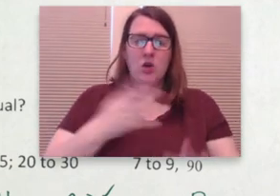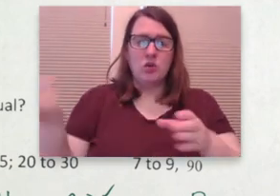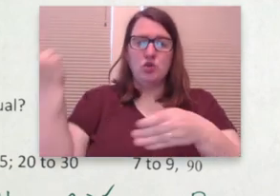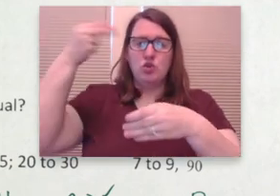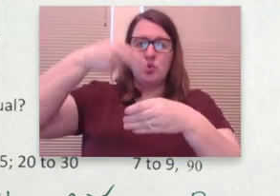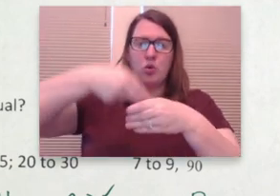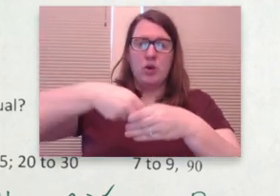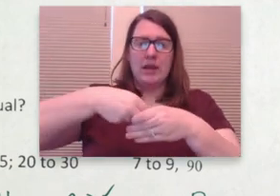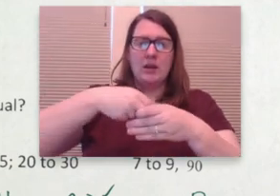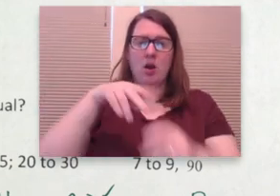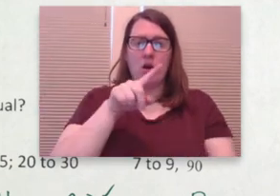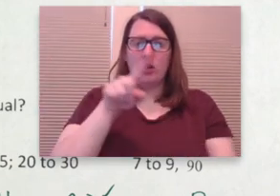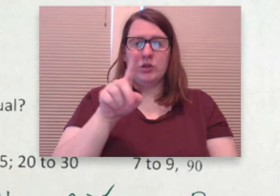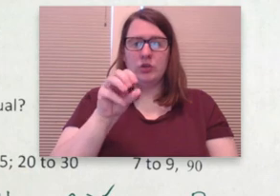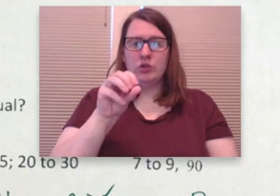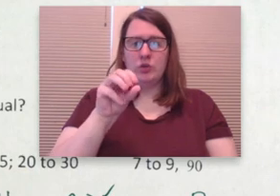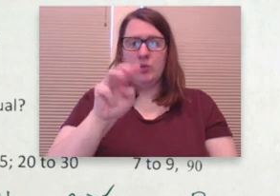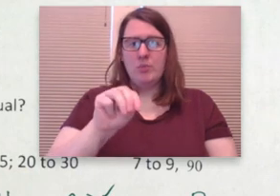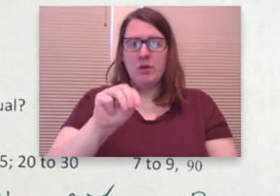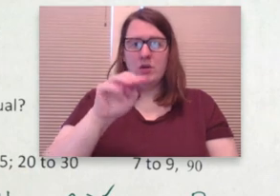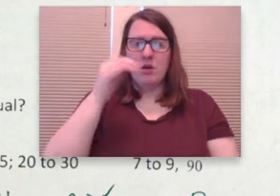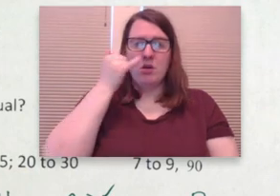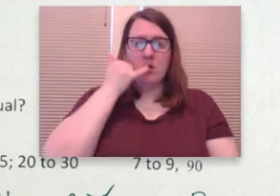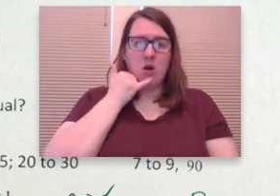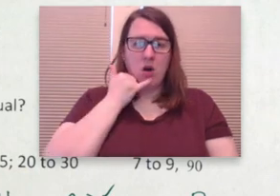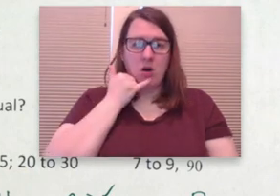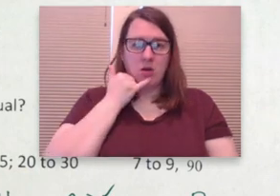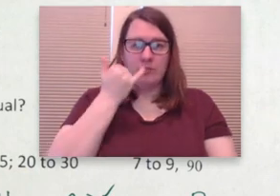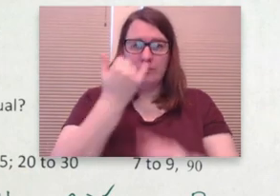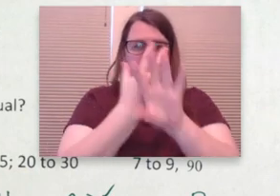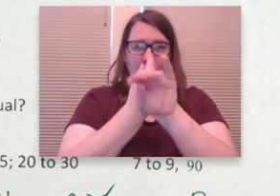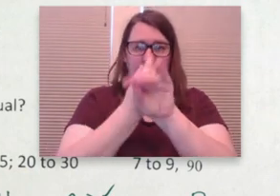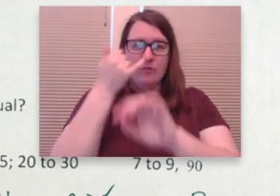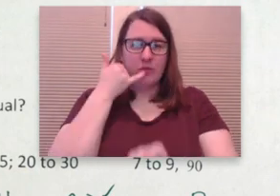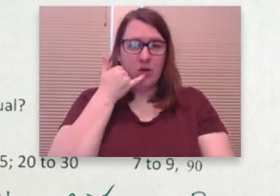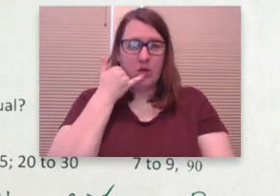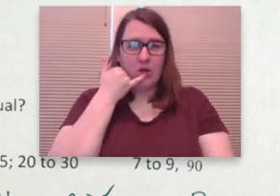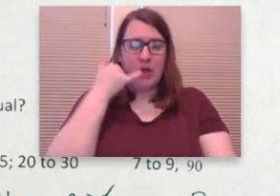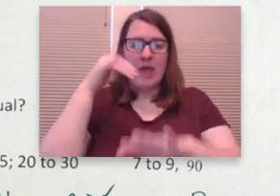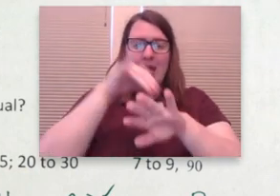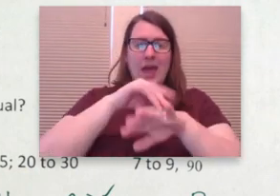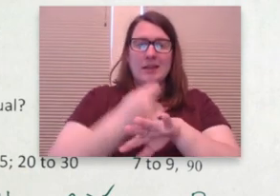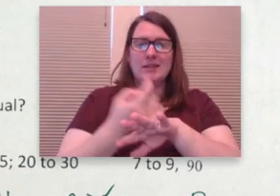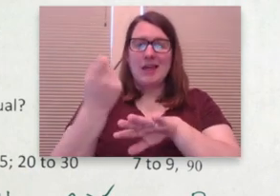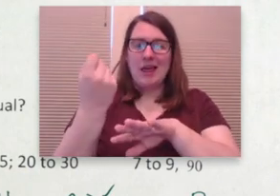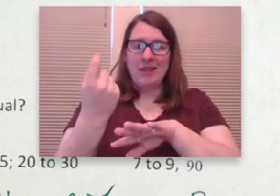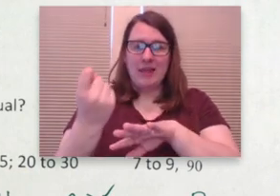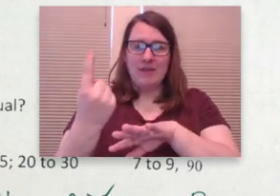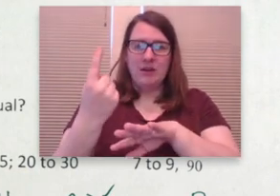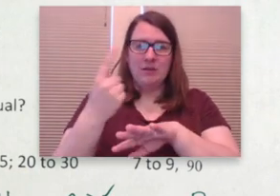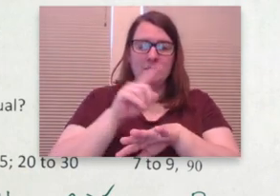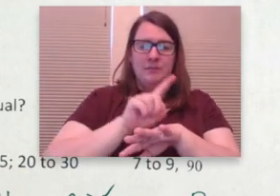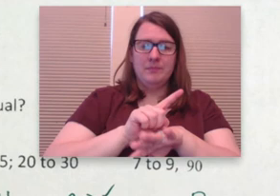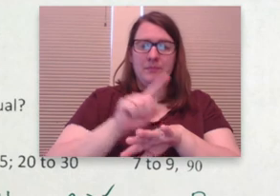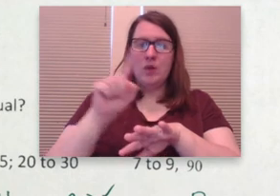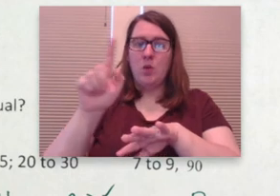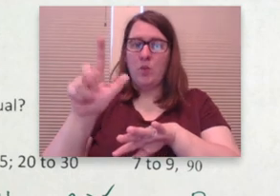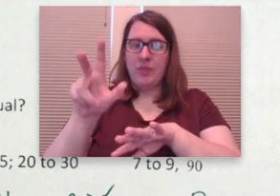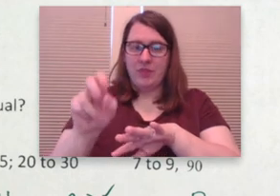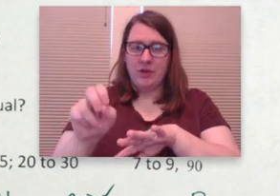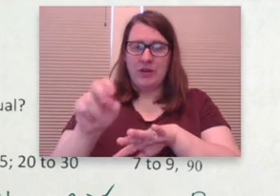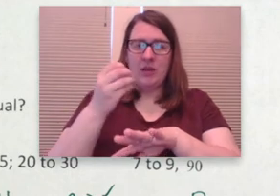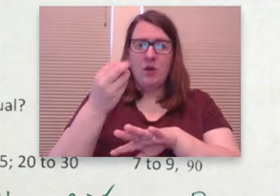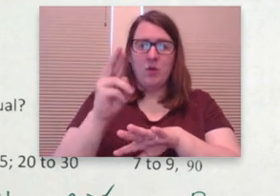please join our Zoom call at